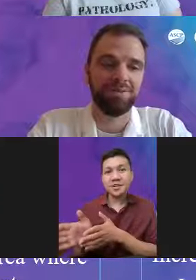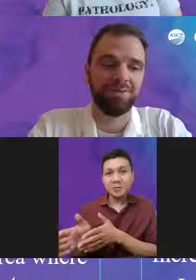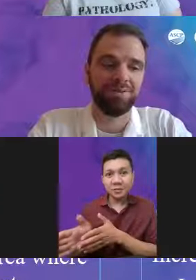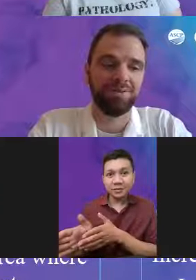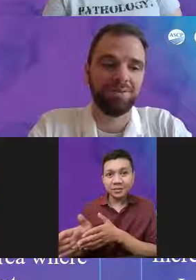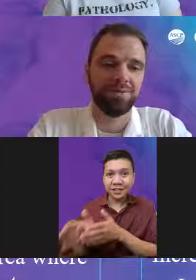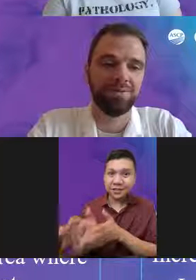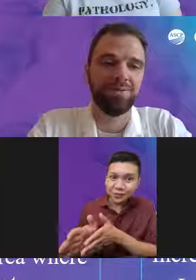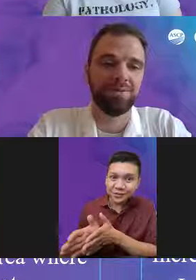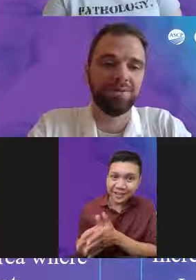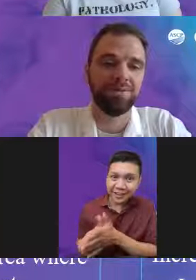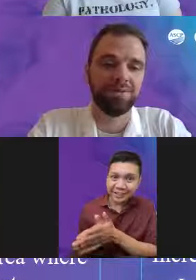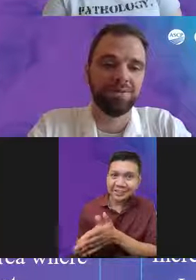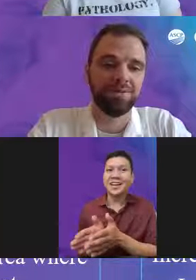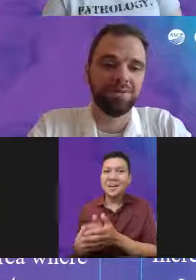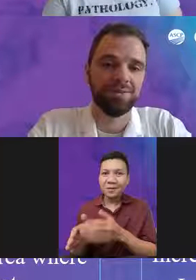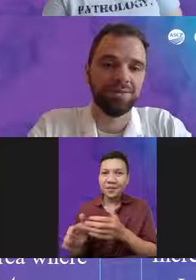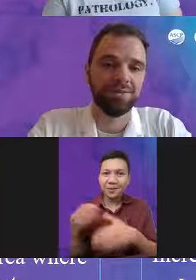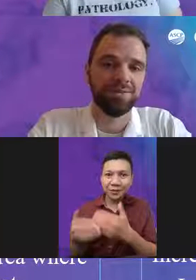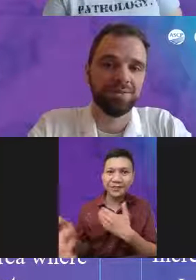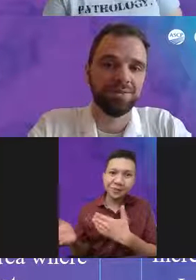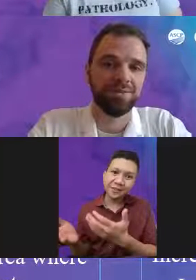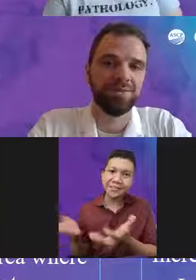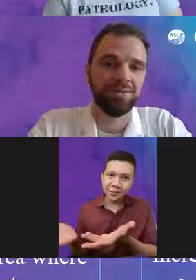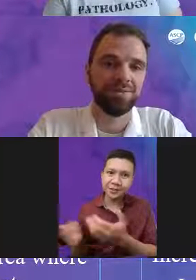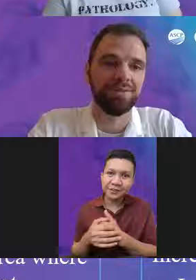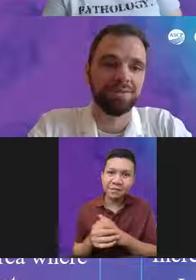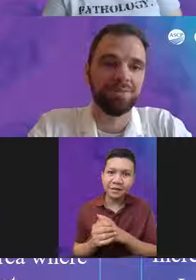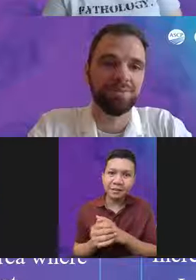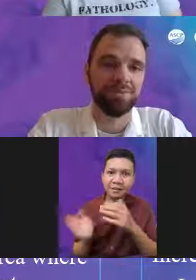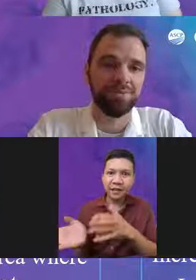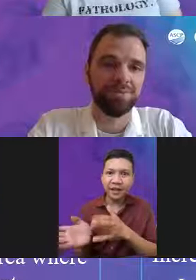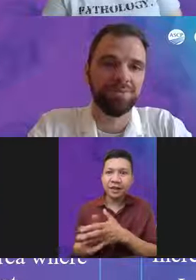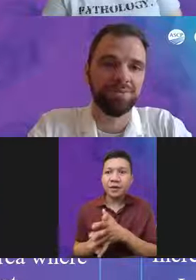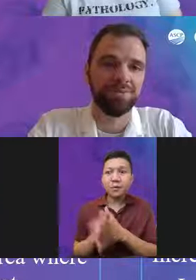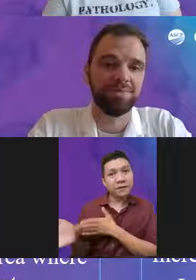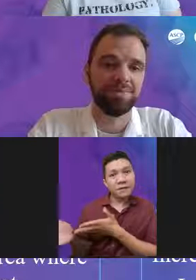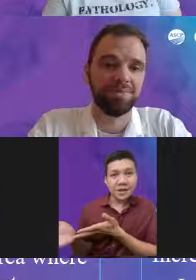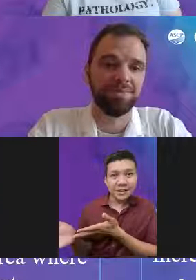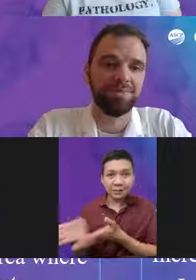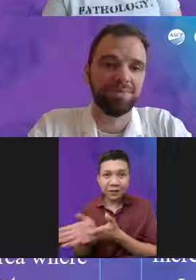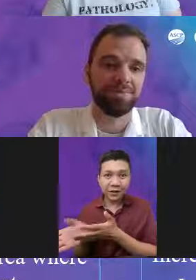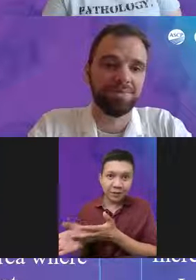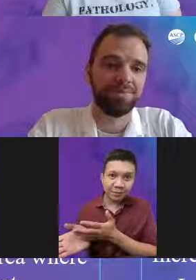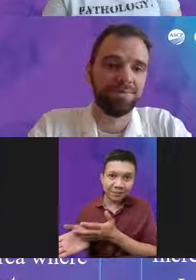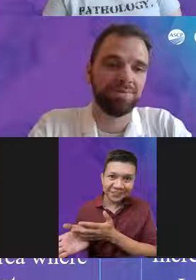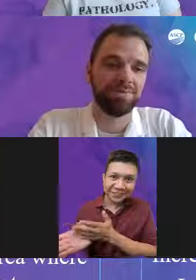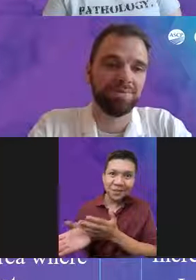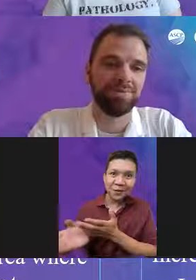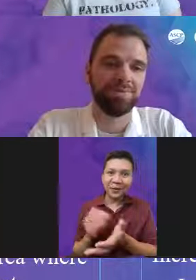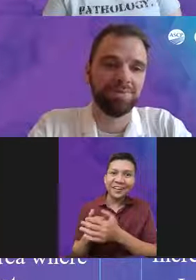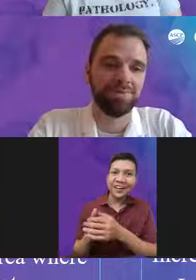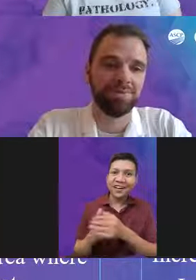is available that you should get it, because there's consequences, you know, systemic about that. Like, what if you find it? What are you going to do about